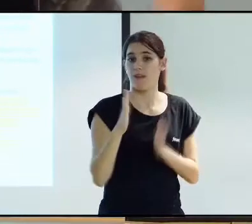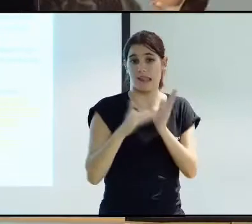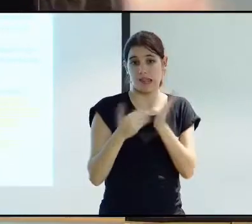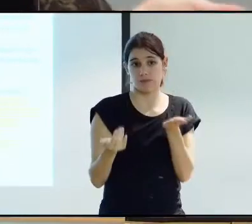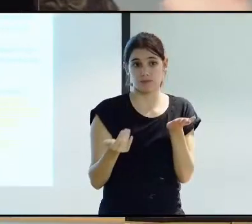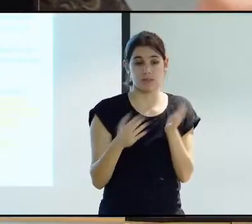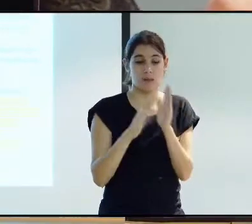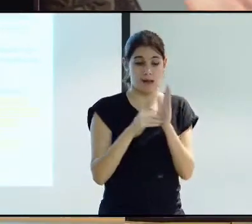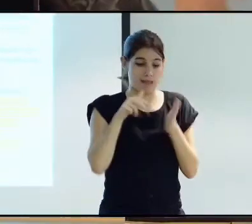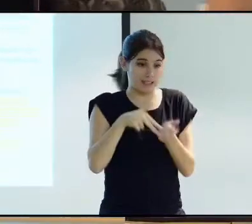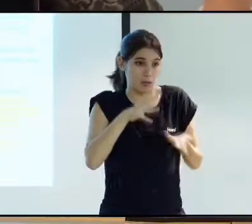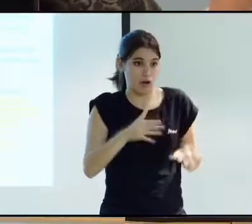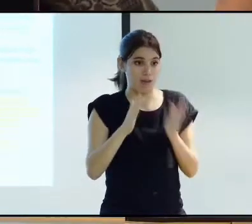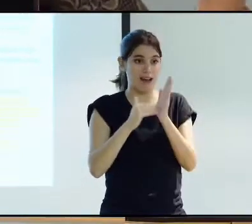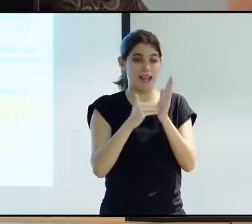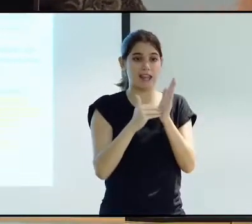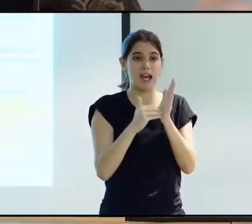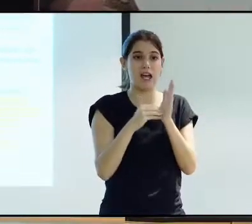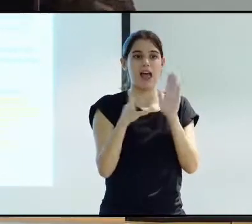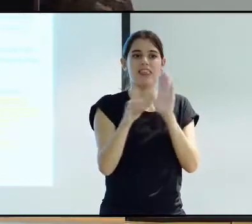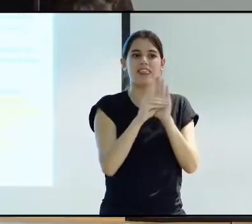functional diversity can